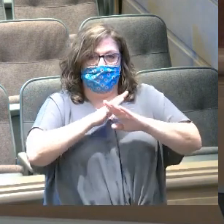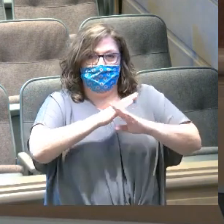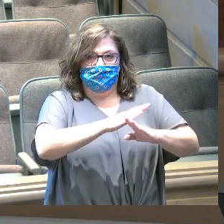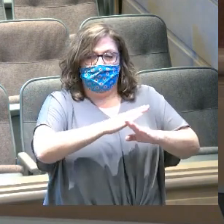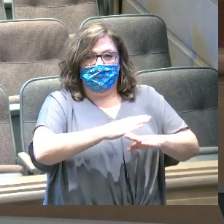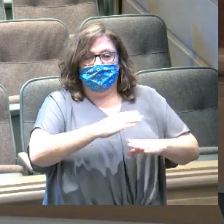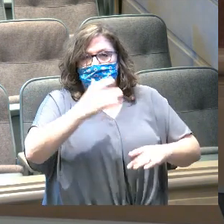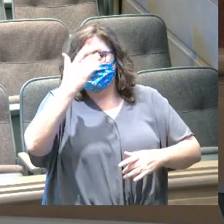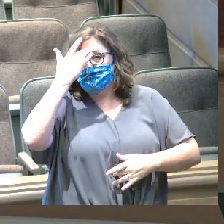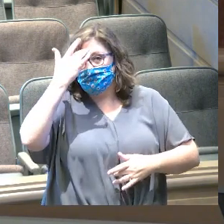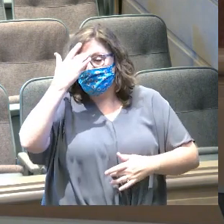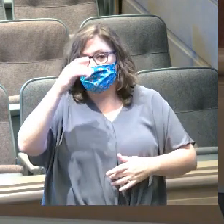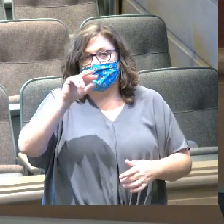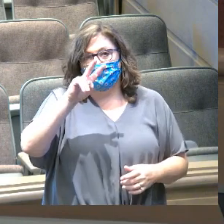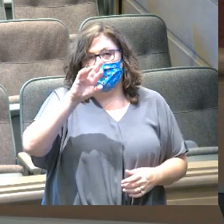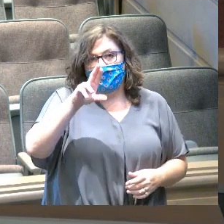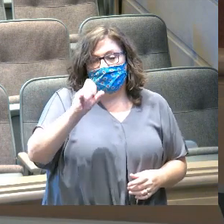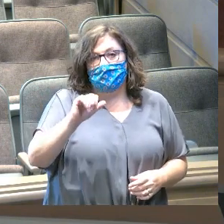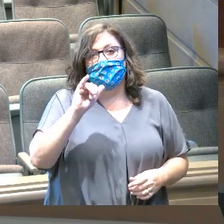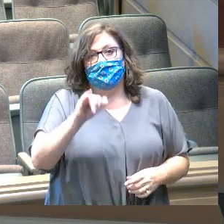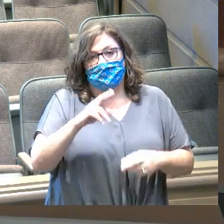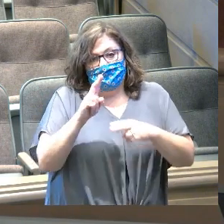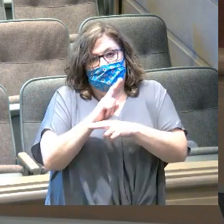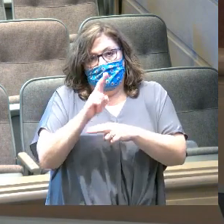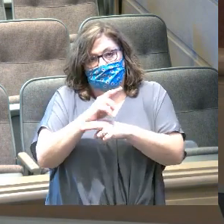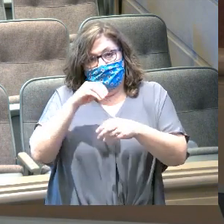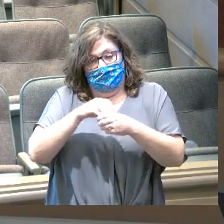I understand, utilized in